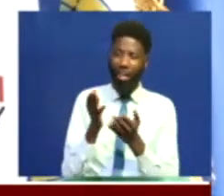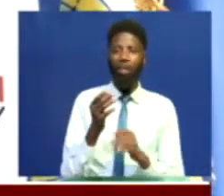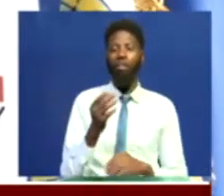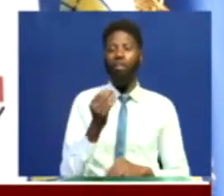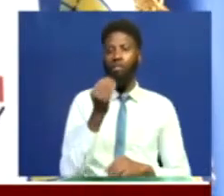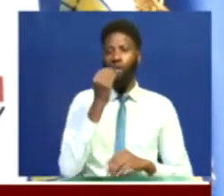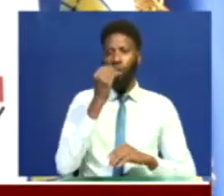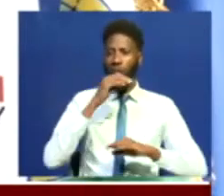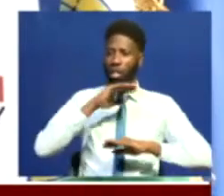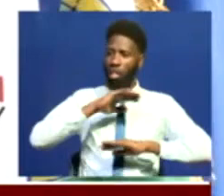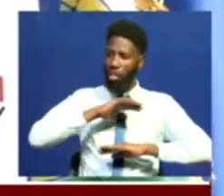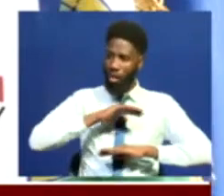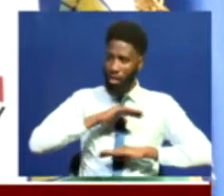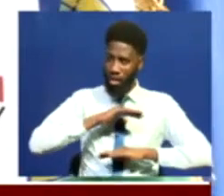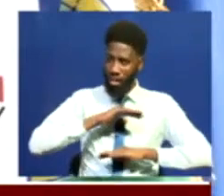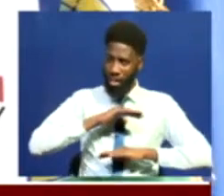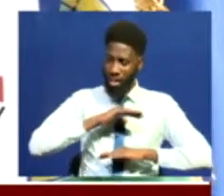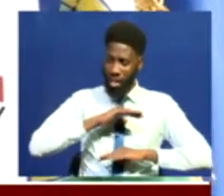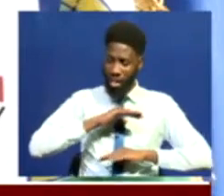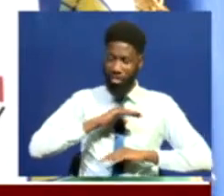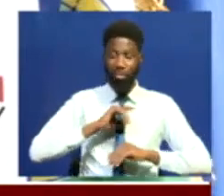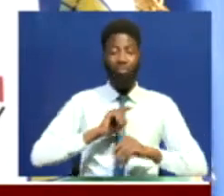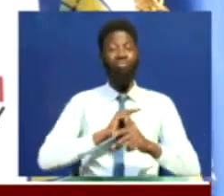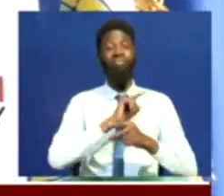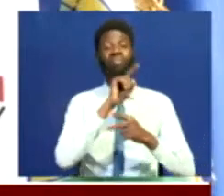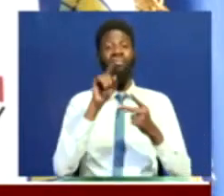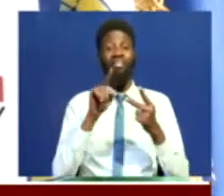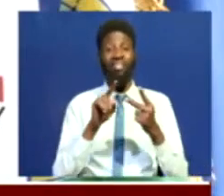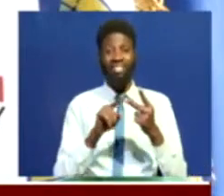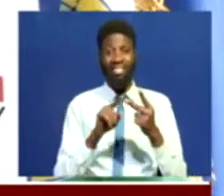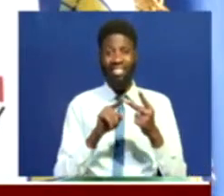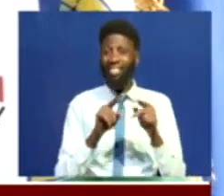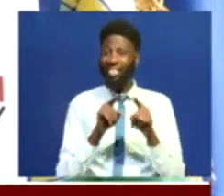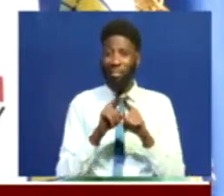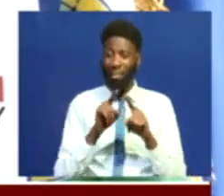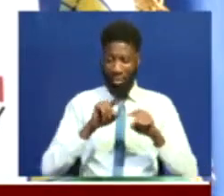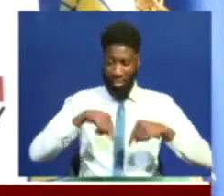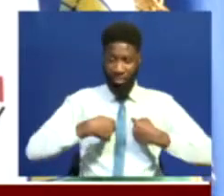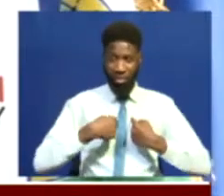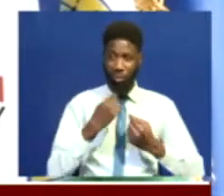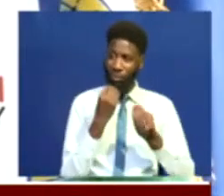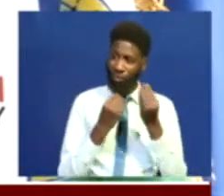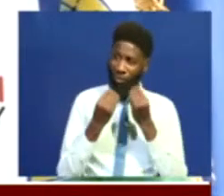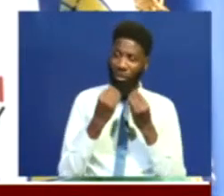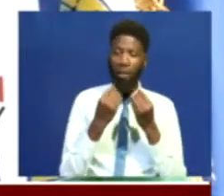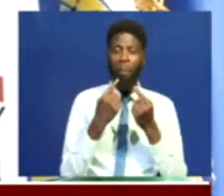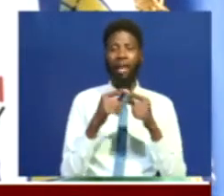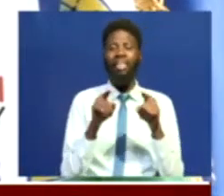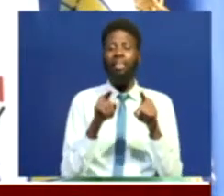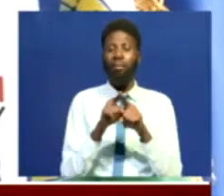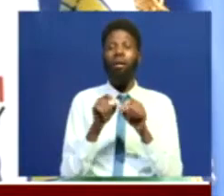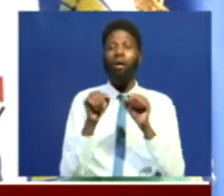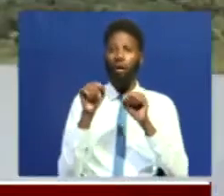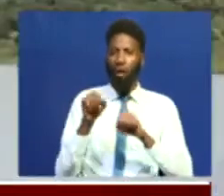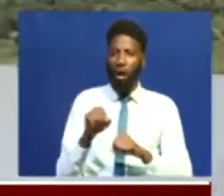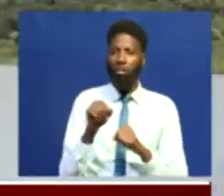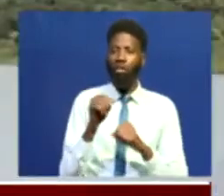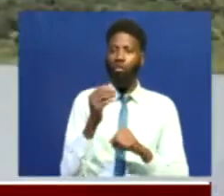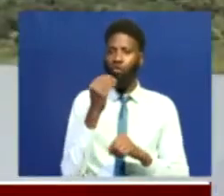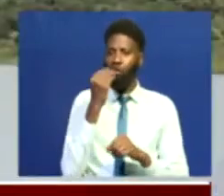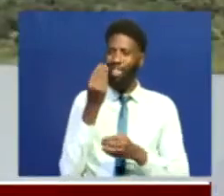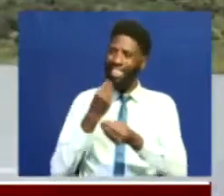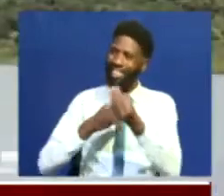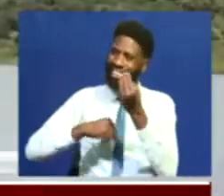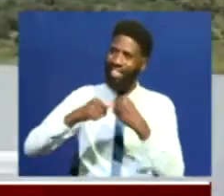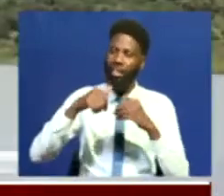have food not only for their domestic consumption, but at the same time they can have food for export.